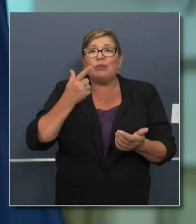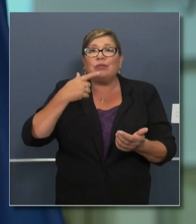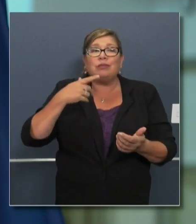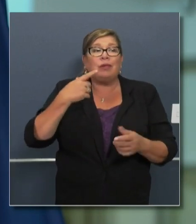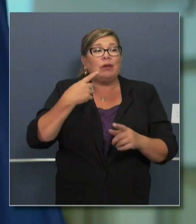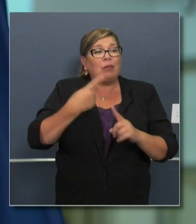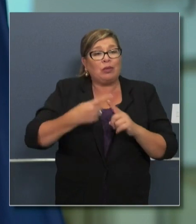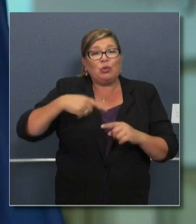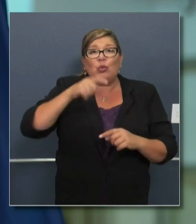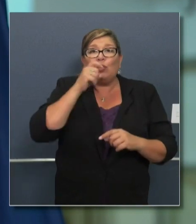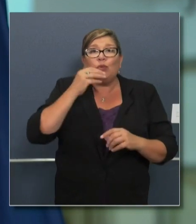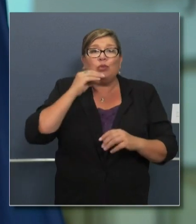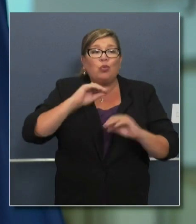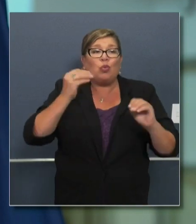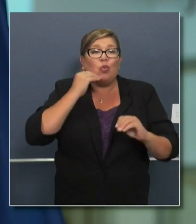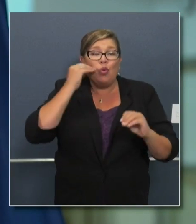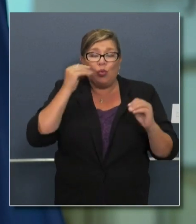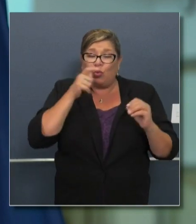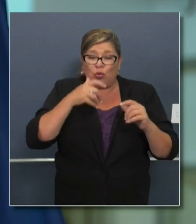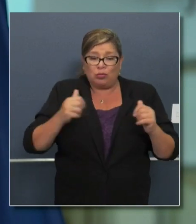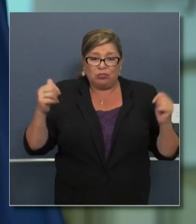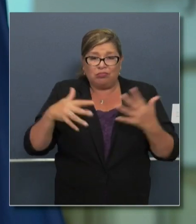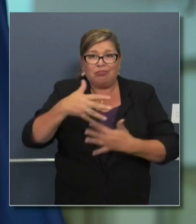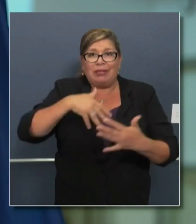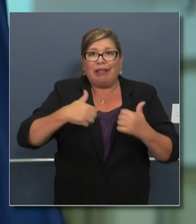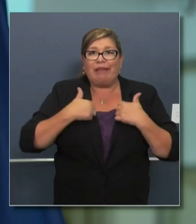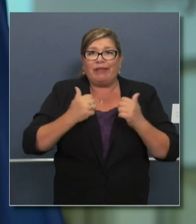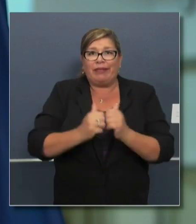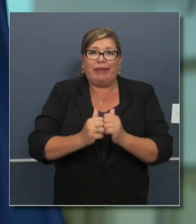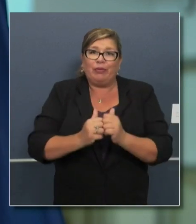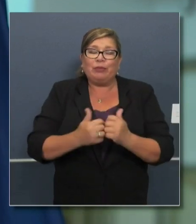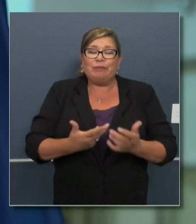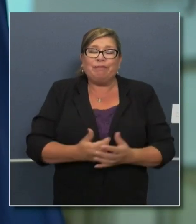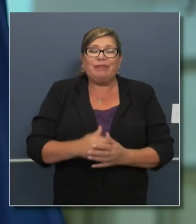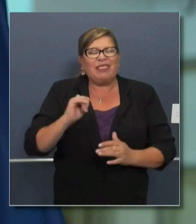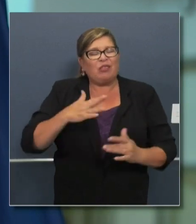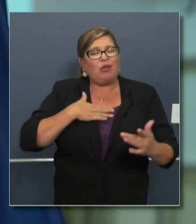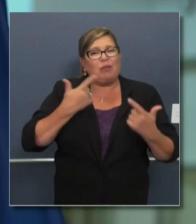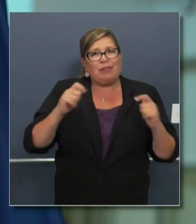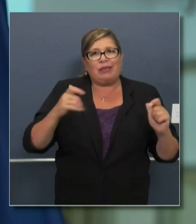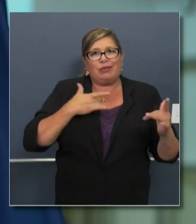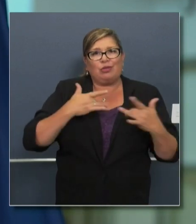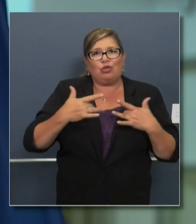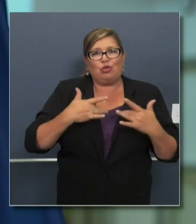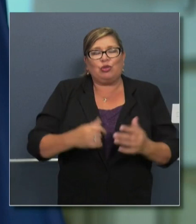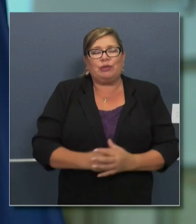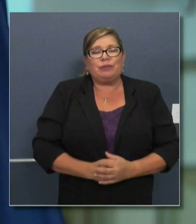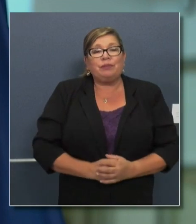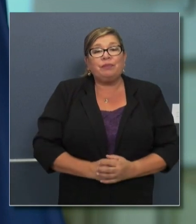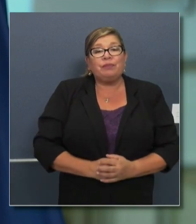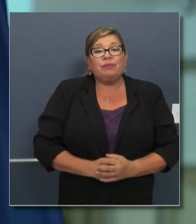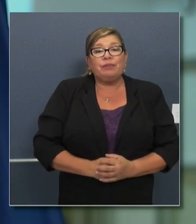homeless, which remain a top concern as well. Final question, Don Thompson, AP.